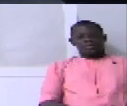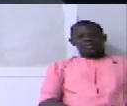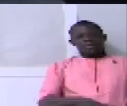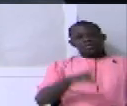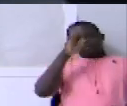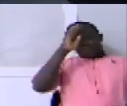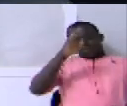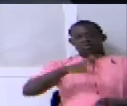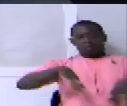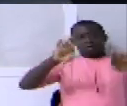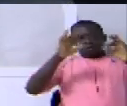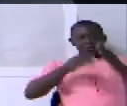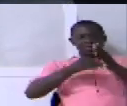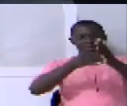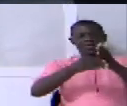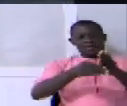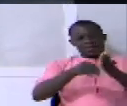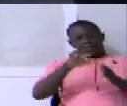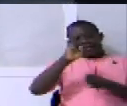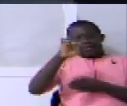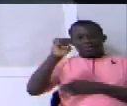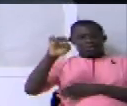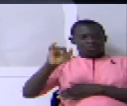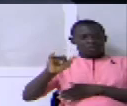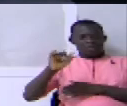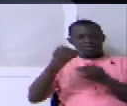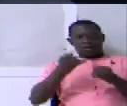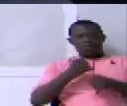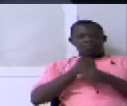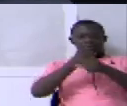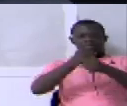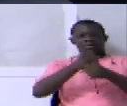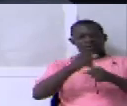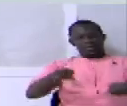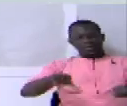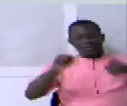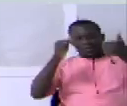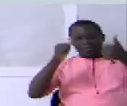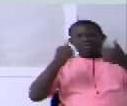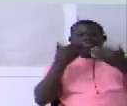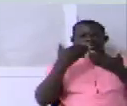Shukran, Imam. Bishop, you have the floor, please. Thank you, Chairman.